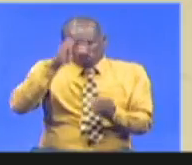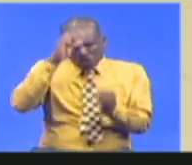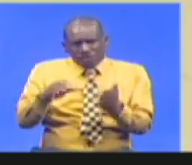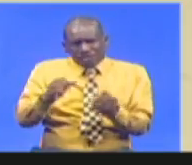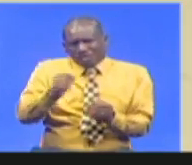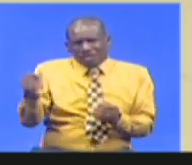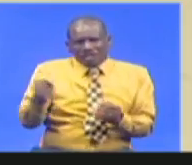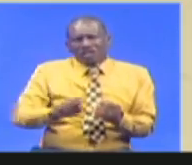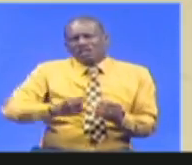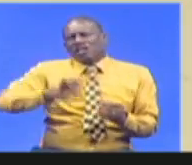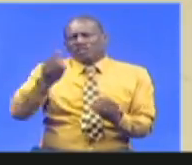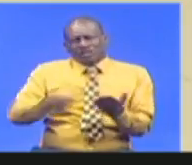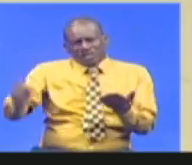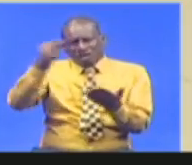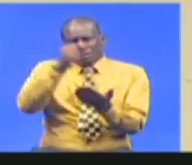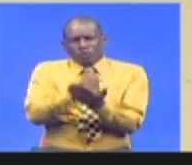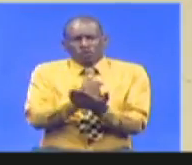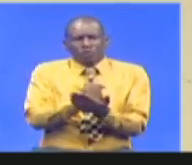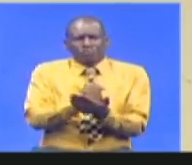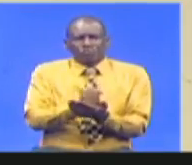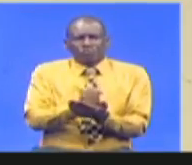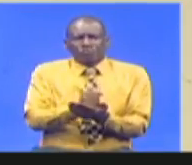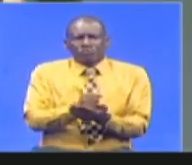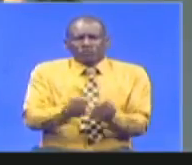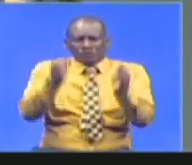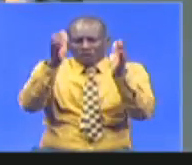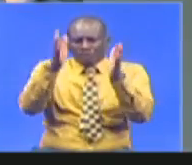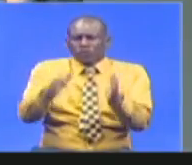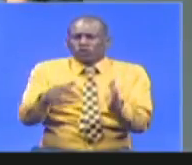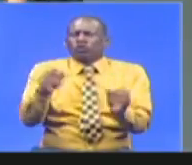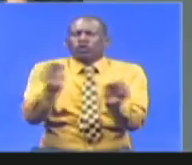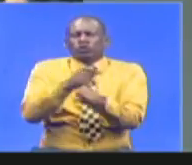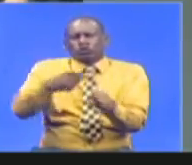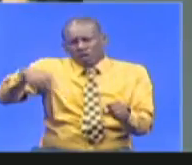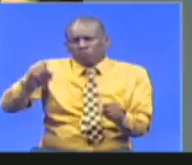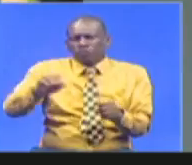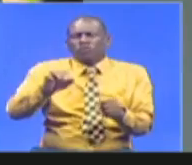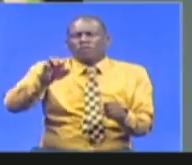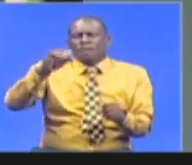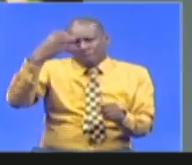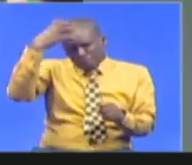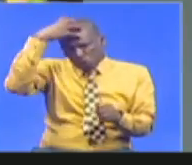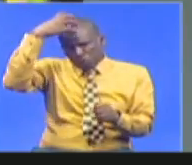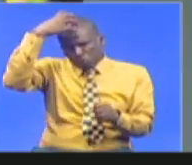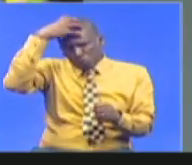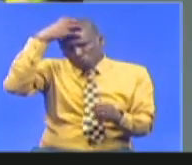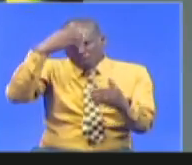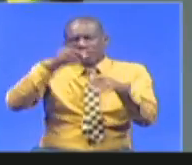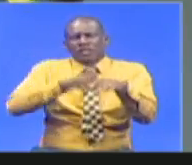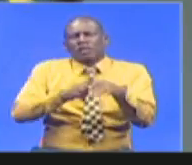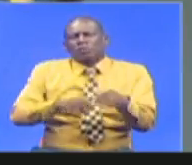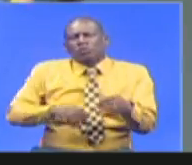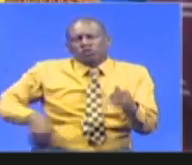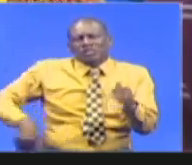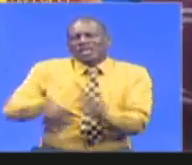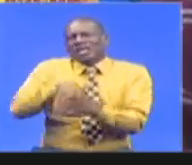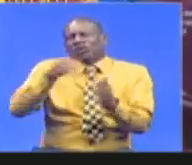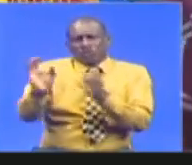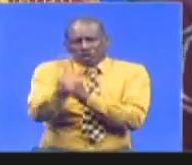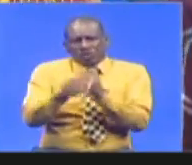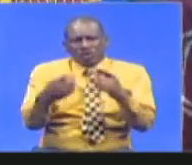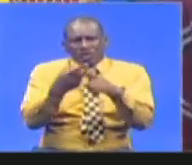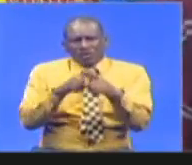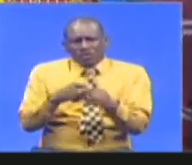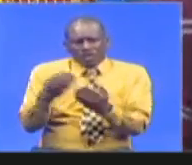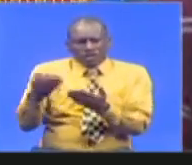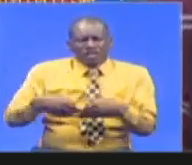in first appointing an unapprovable candidate, Miguna Miguna, at the height of his deportation troubles, and then parading a